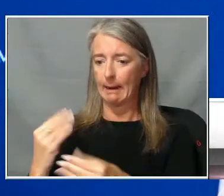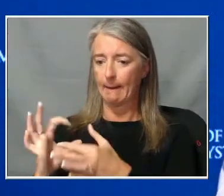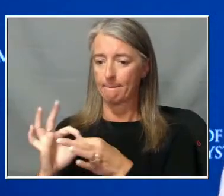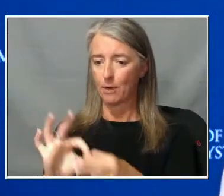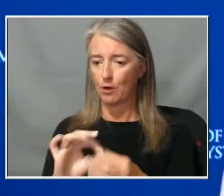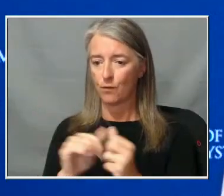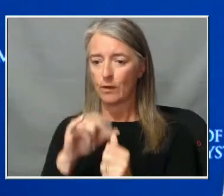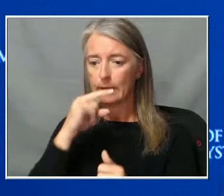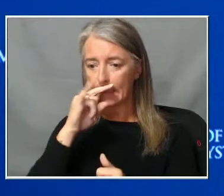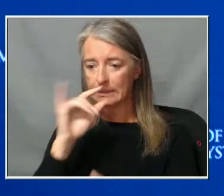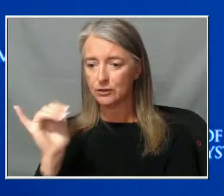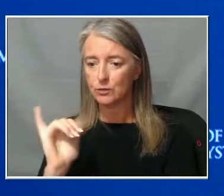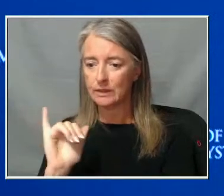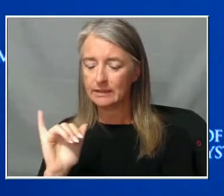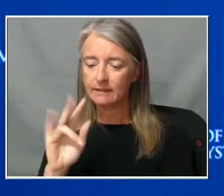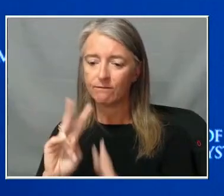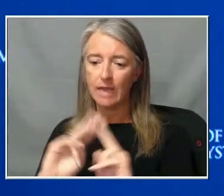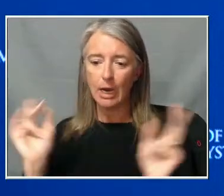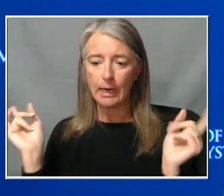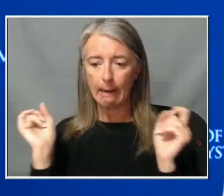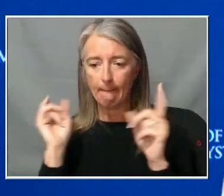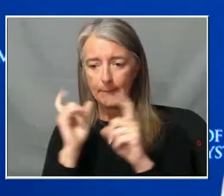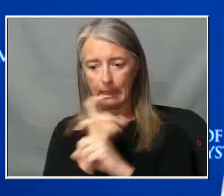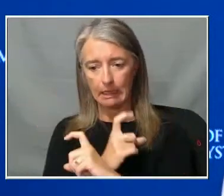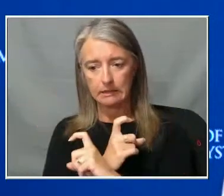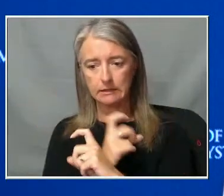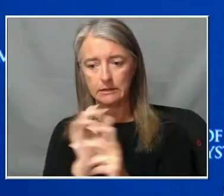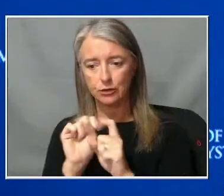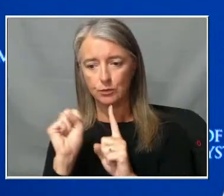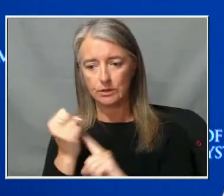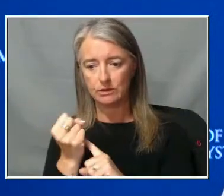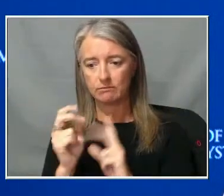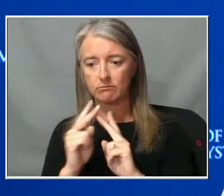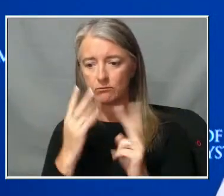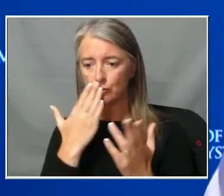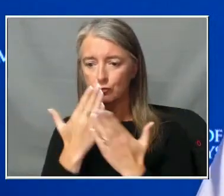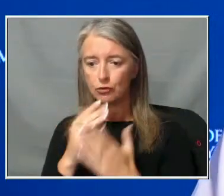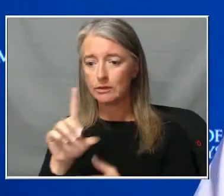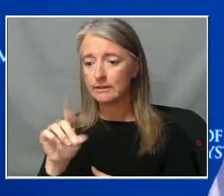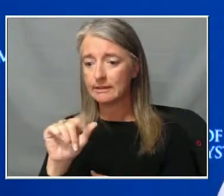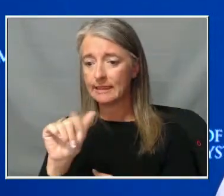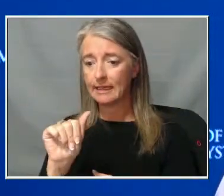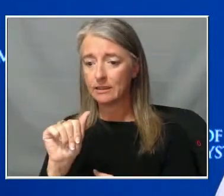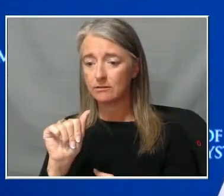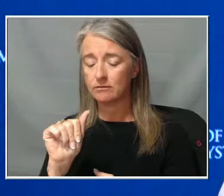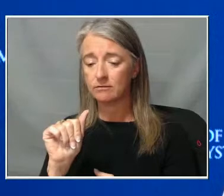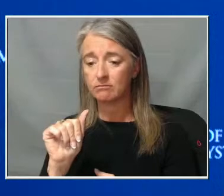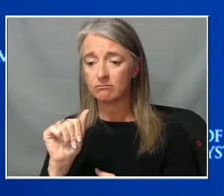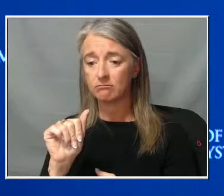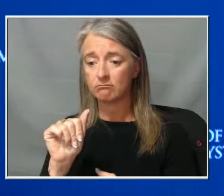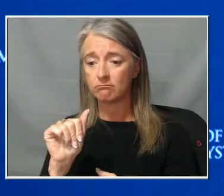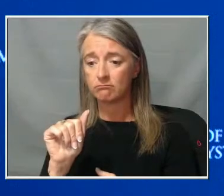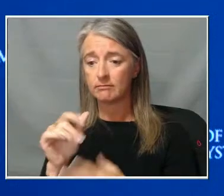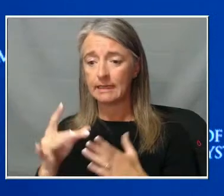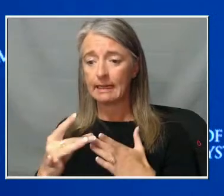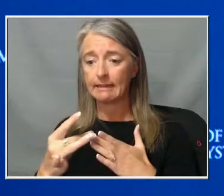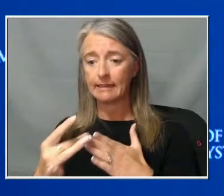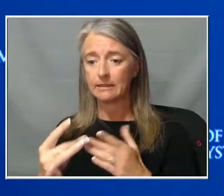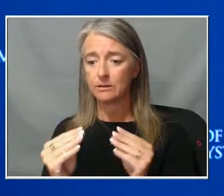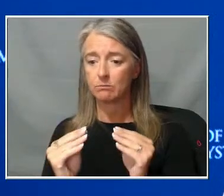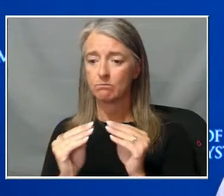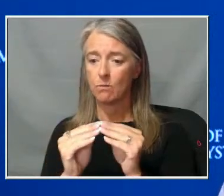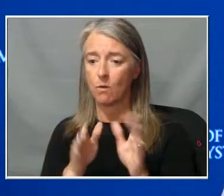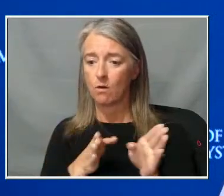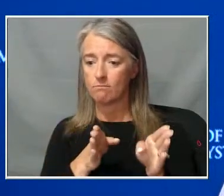well. It is complex, but this is very good data. I think it is a breakthrough, and it leads us down more paths to help